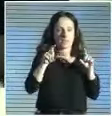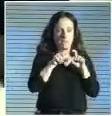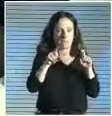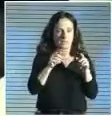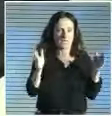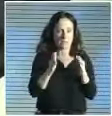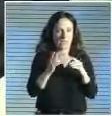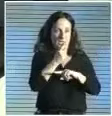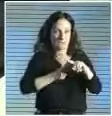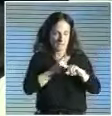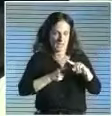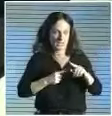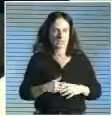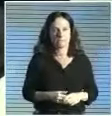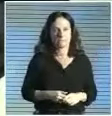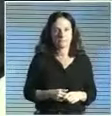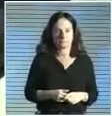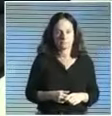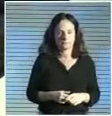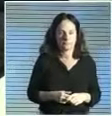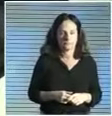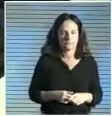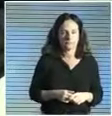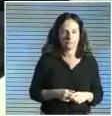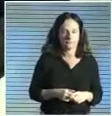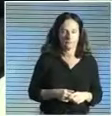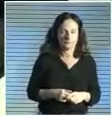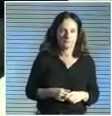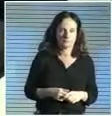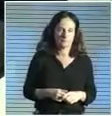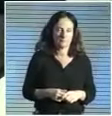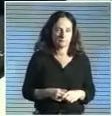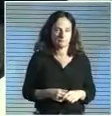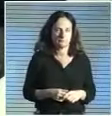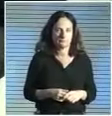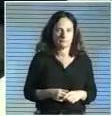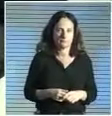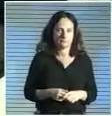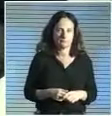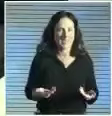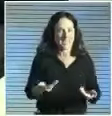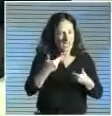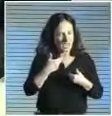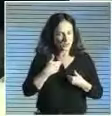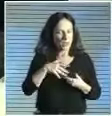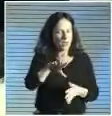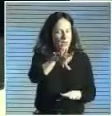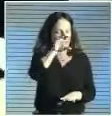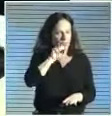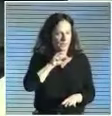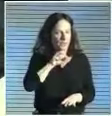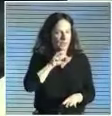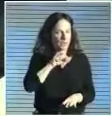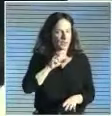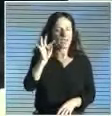us let me say this way, the test drive for understanding if the theory that we have will work when all